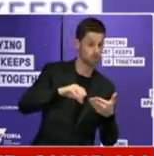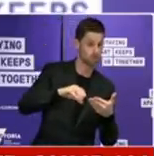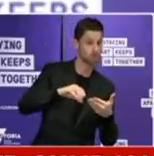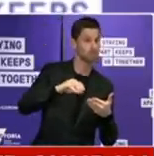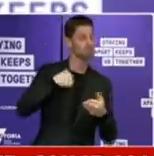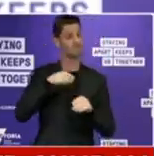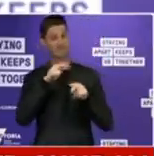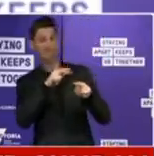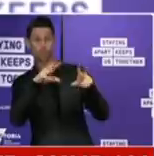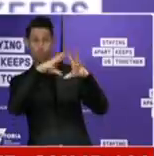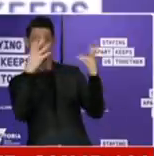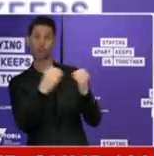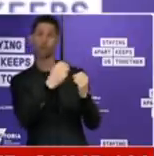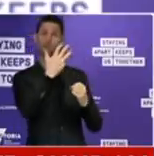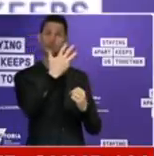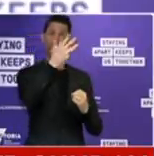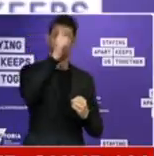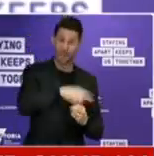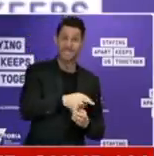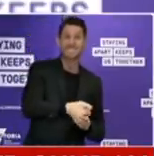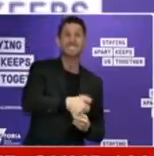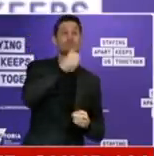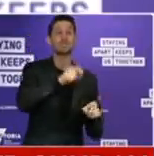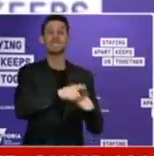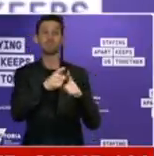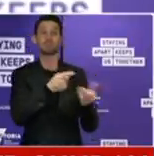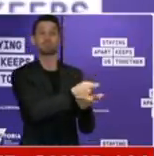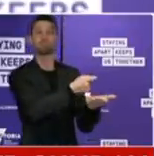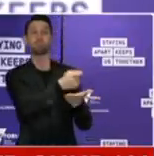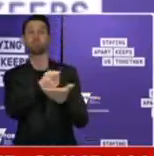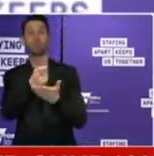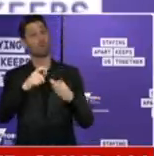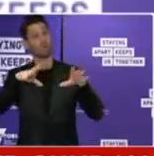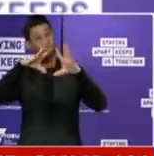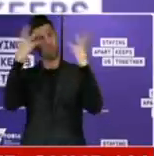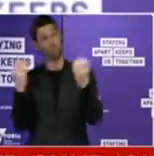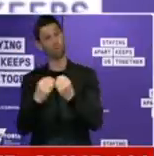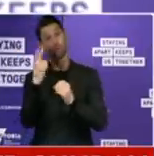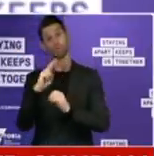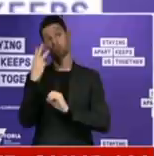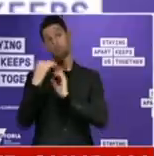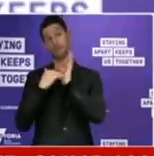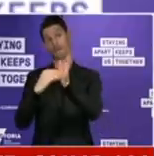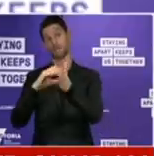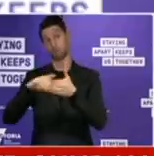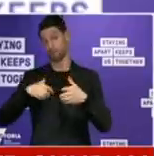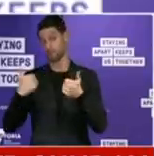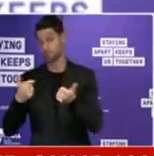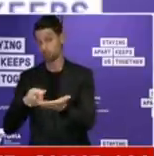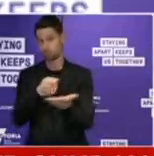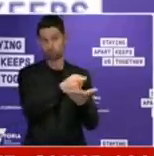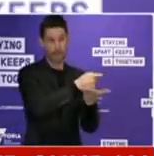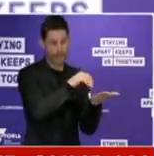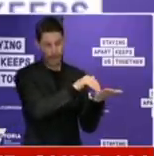about 9,600 grants, with worth more than about $23 million having already been